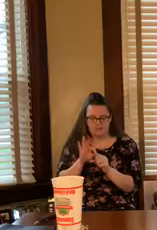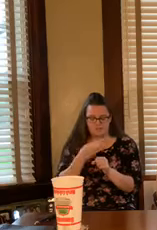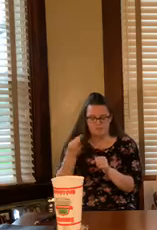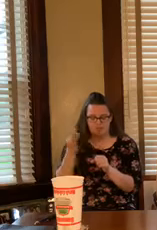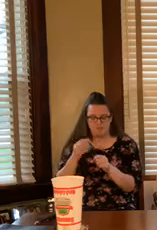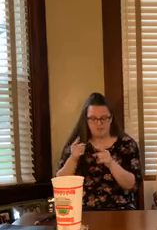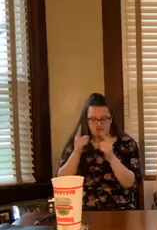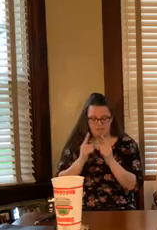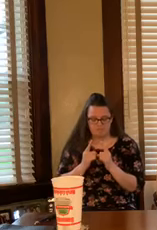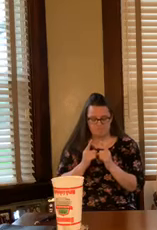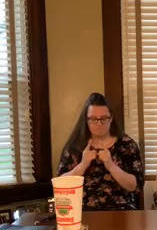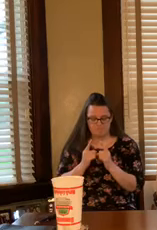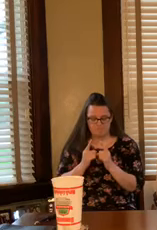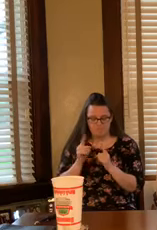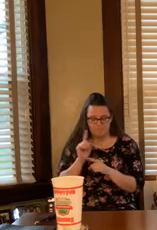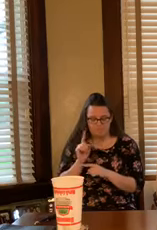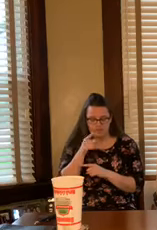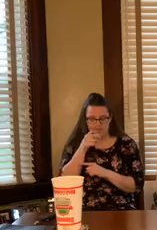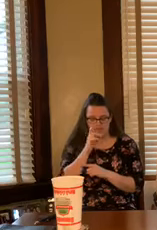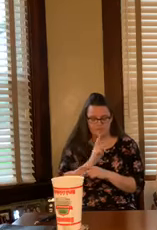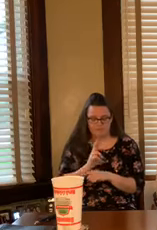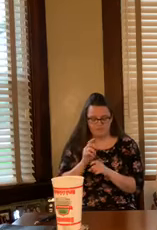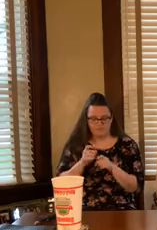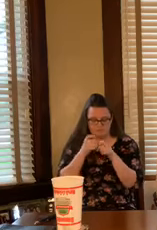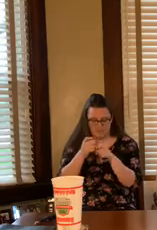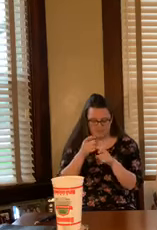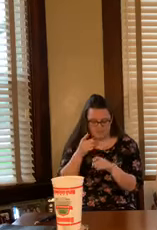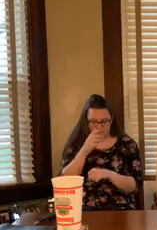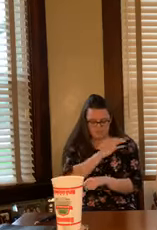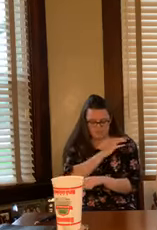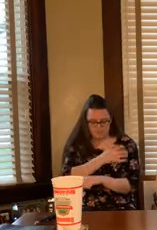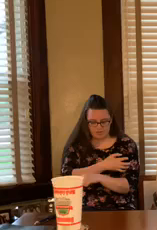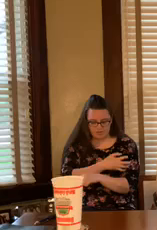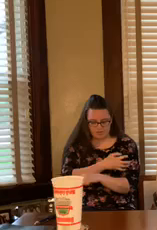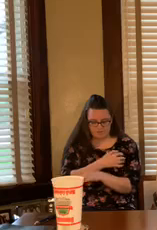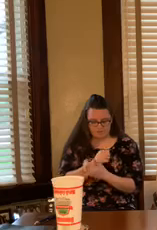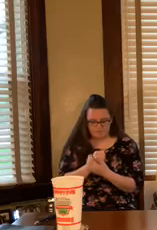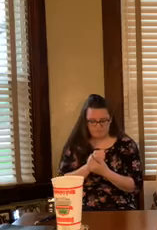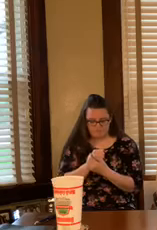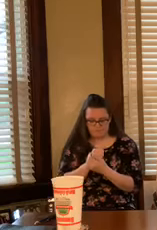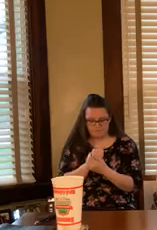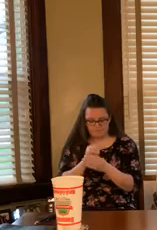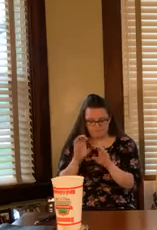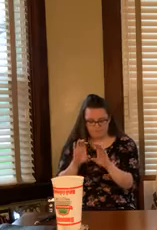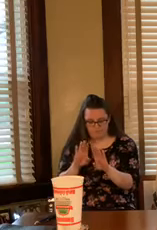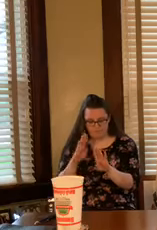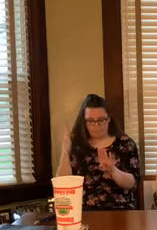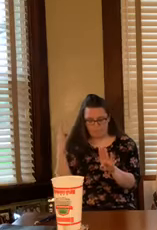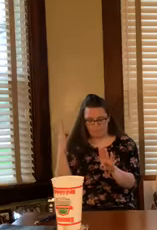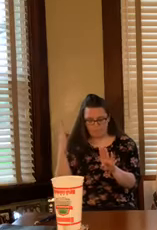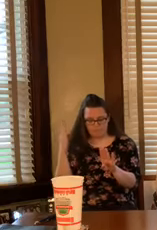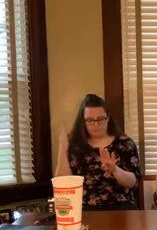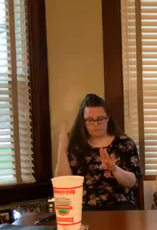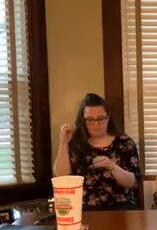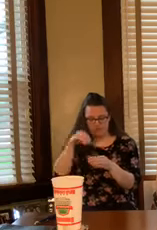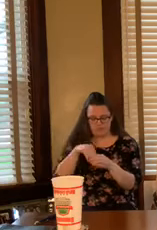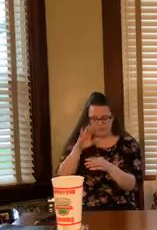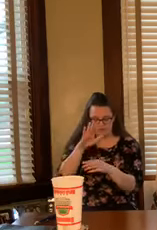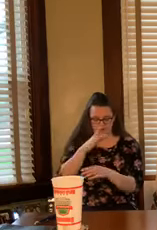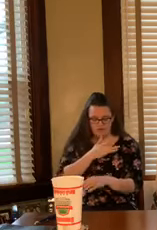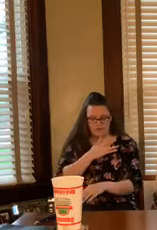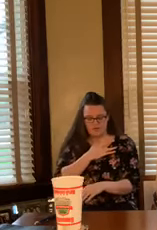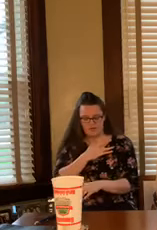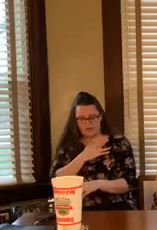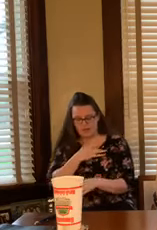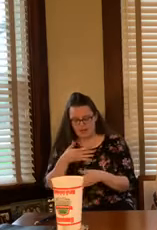are and to give you the strength and the ability to open that door from the inside of your heart and let